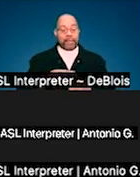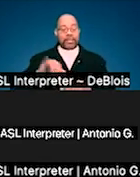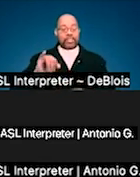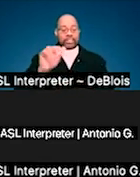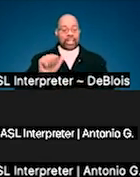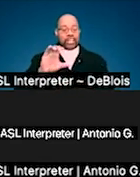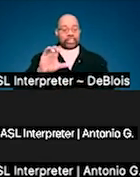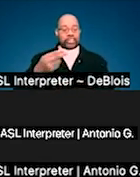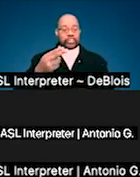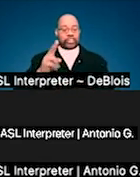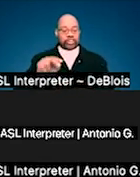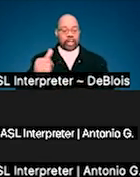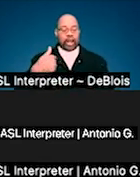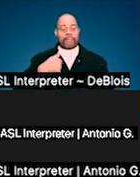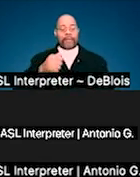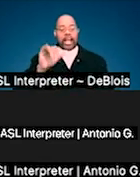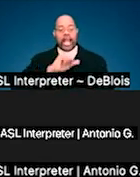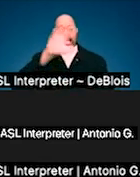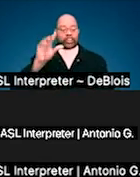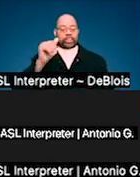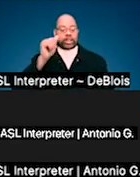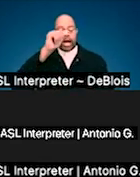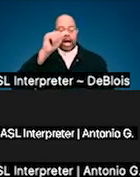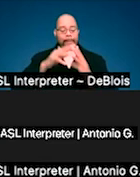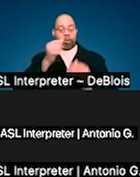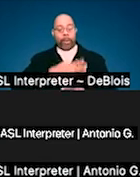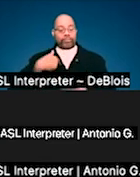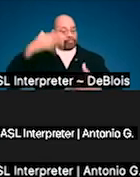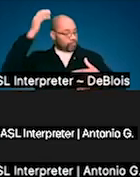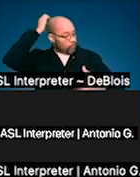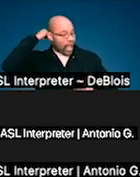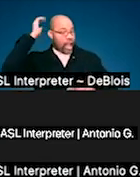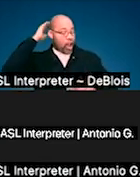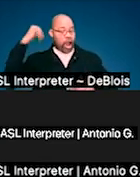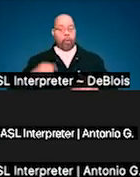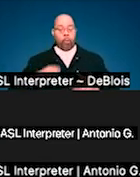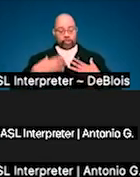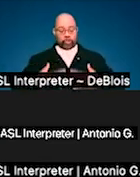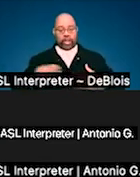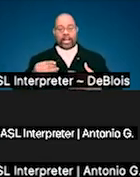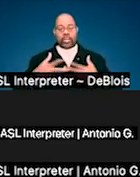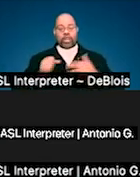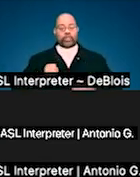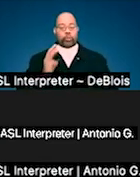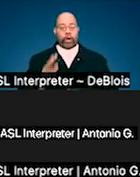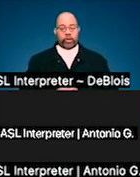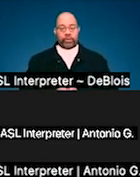I am an Asian American woman with my hair pulled back, and I'm wearing a white shirt and gray sweater.